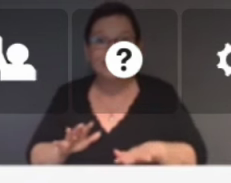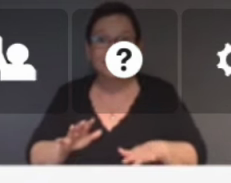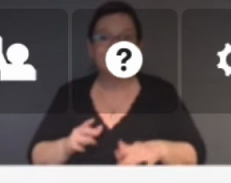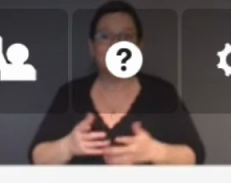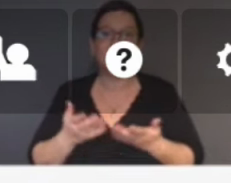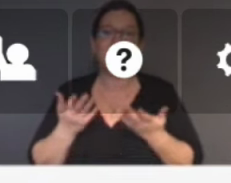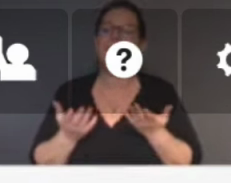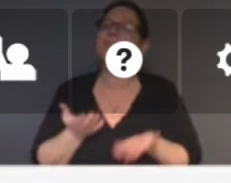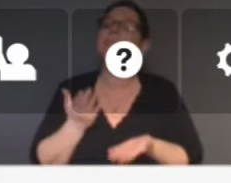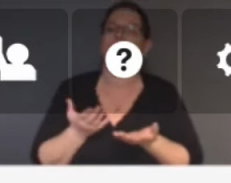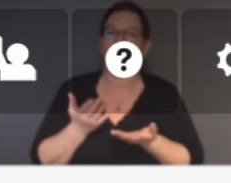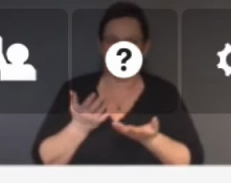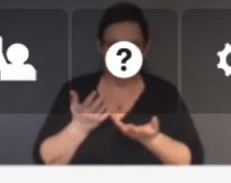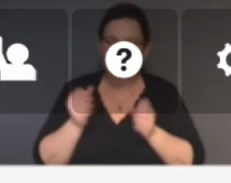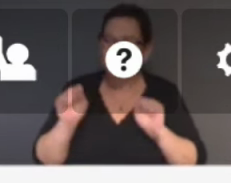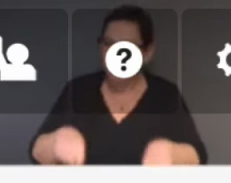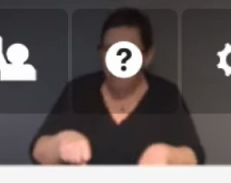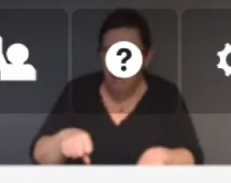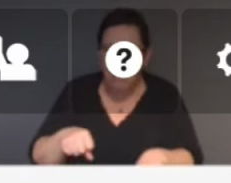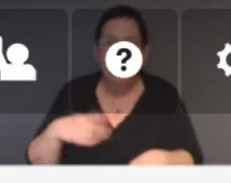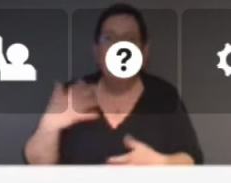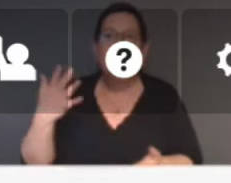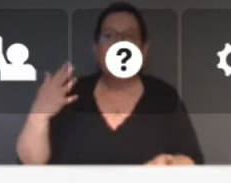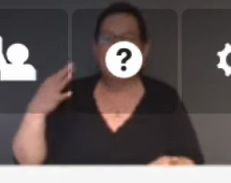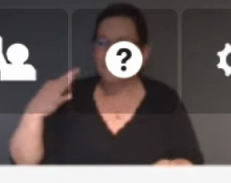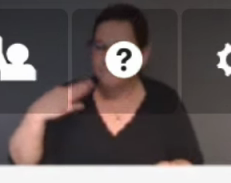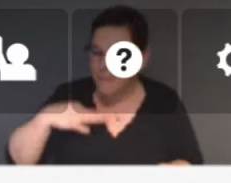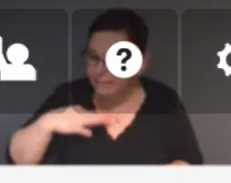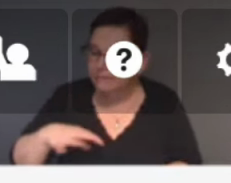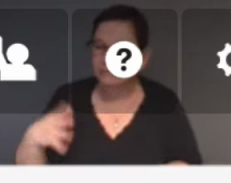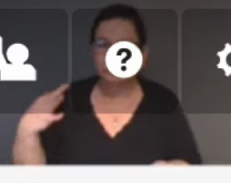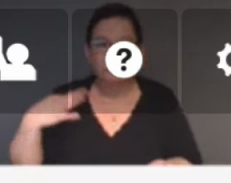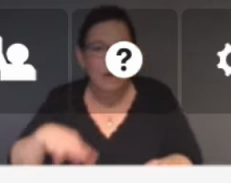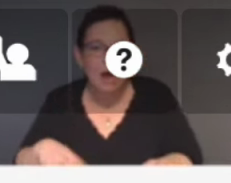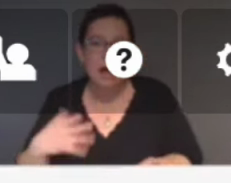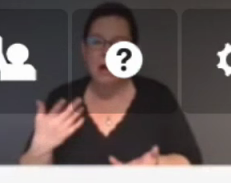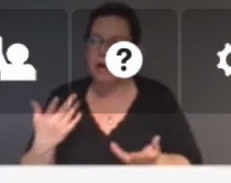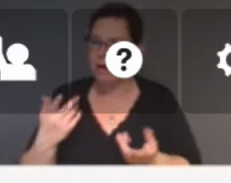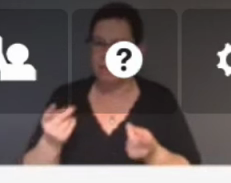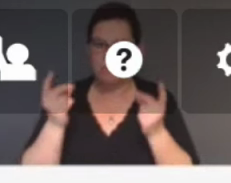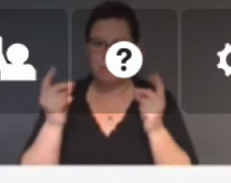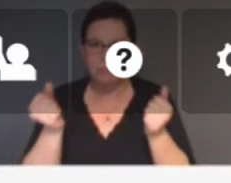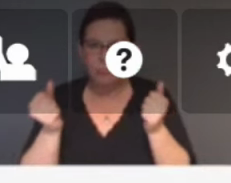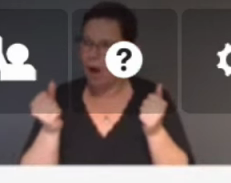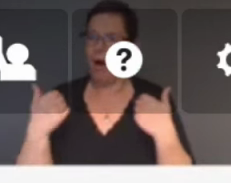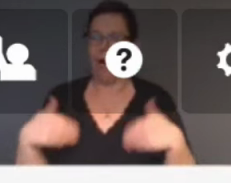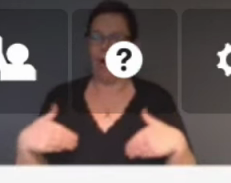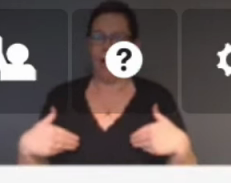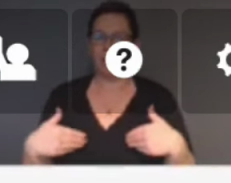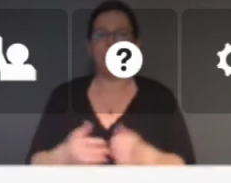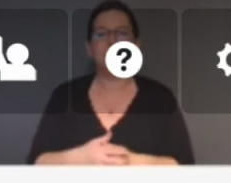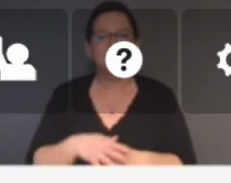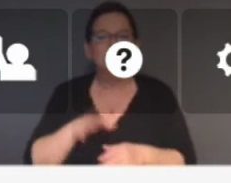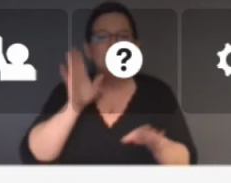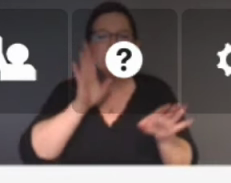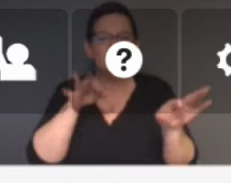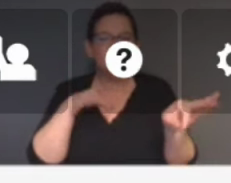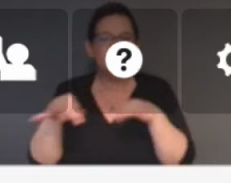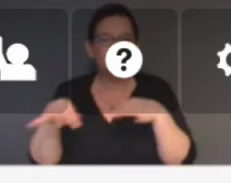away. I will go over the Canada Child Benefits, the Goods and Services Tax, Harmonized Sales